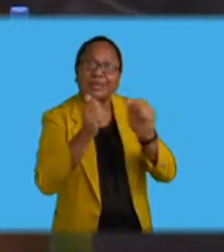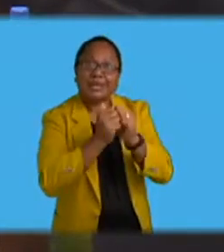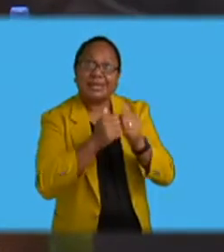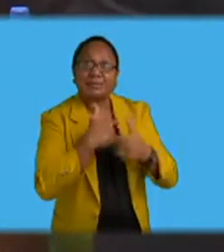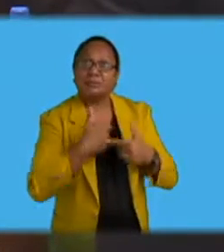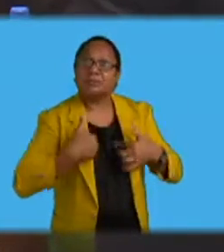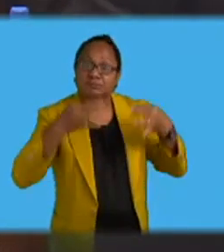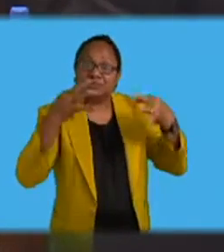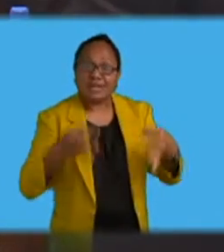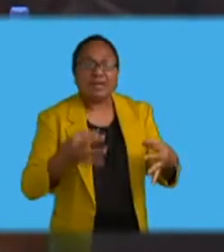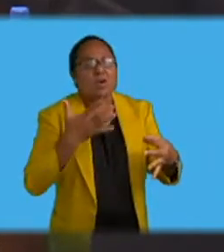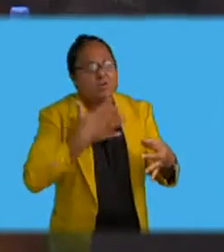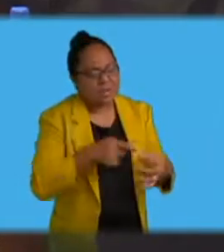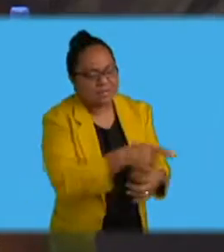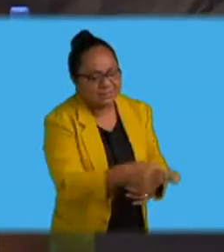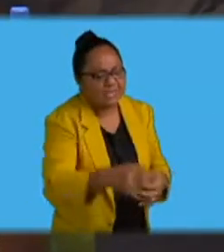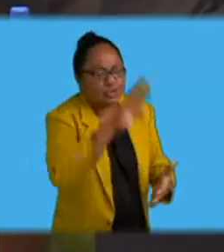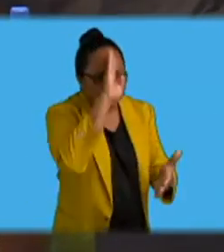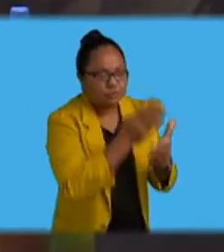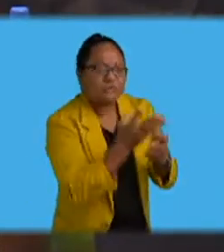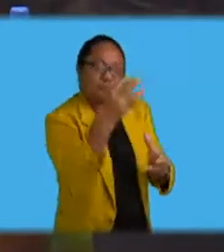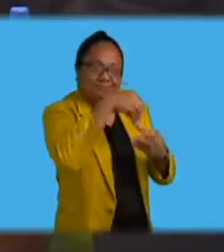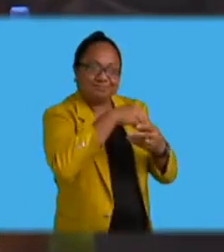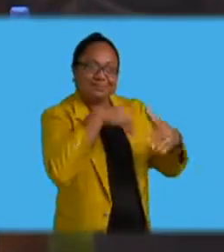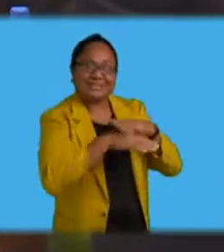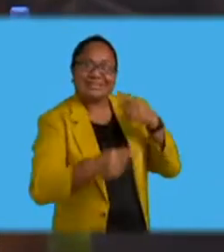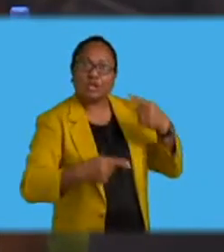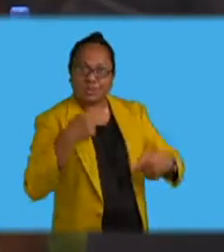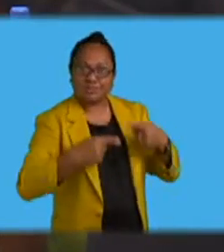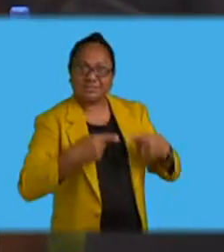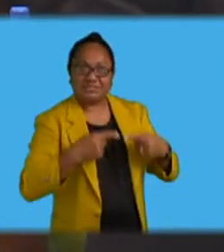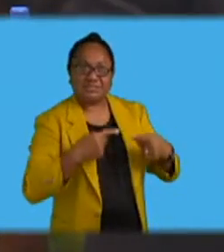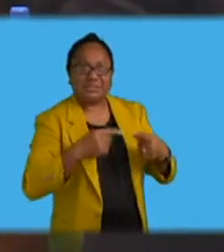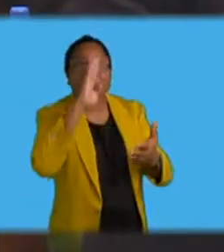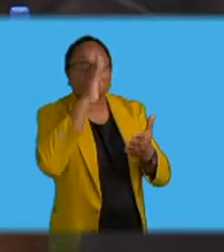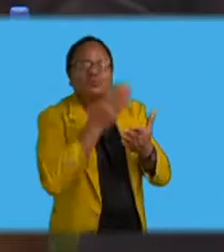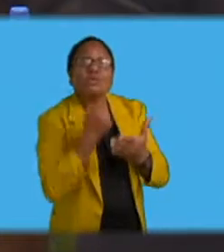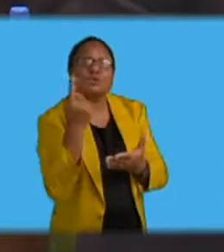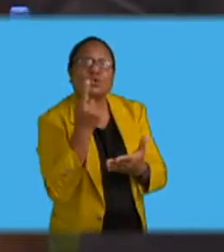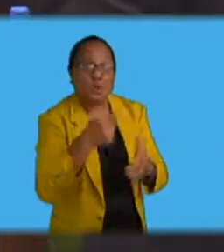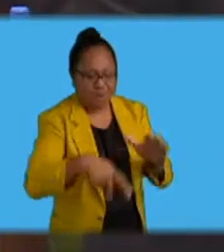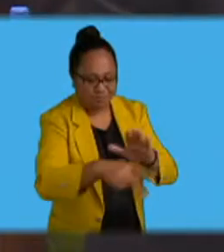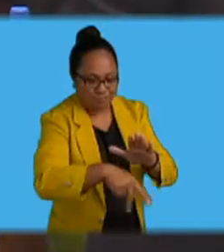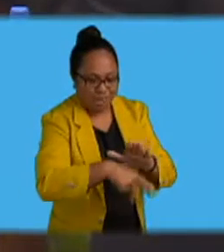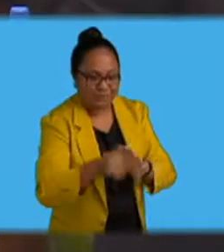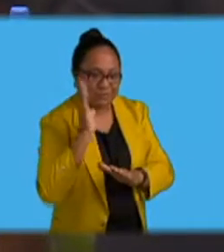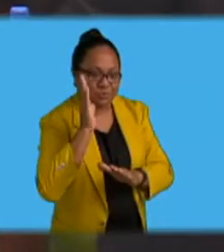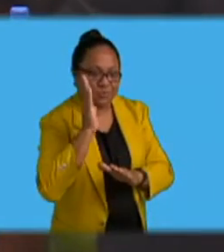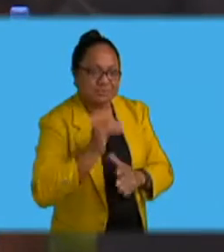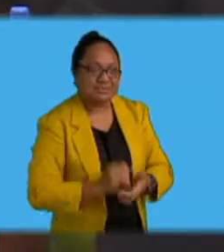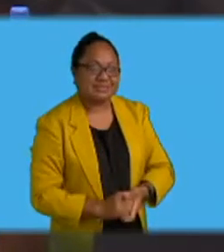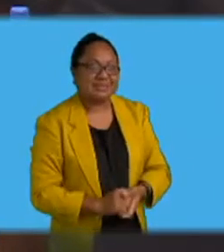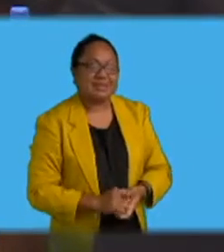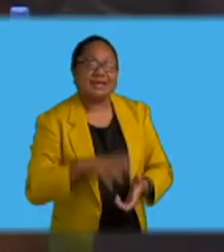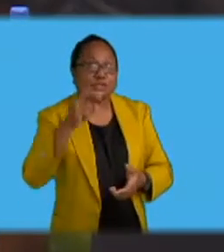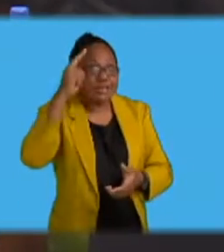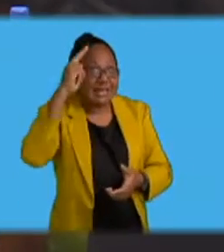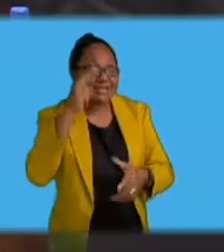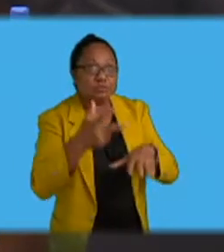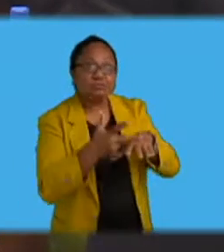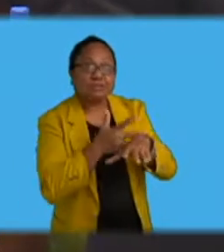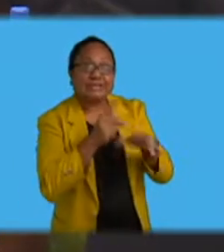will expose our students to this competition as well, students in primary schools. The National Green